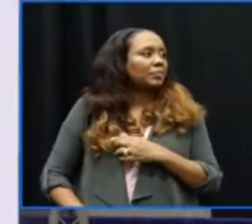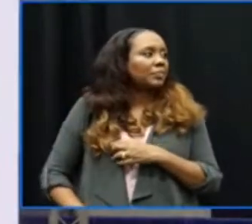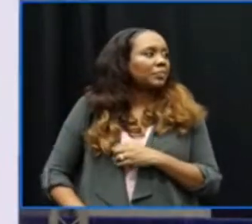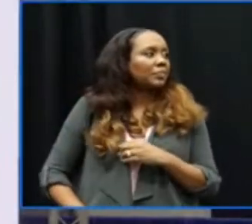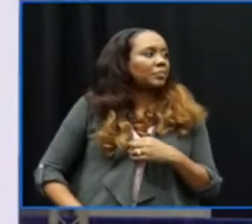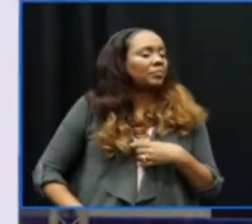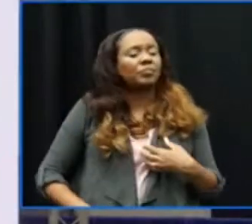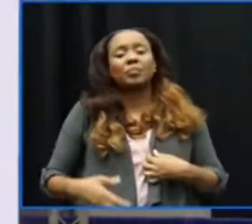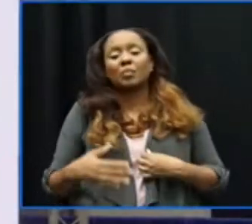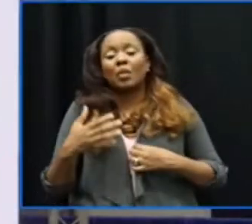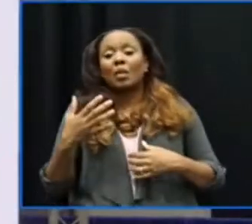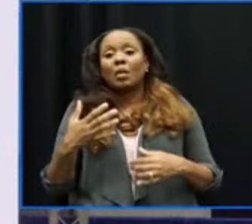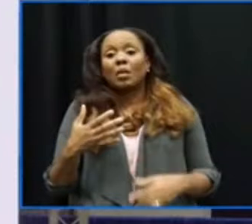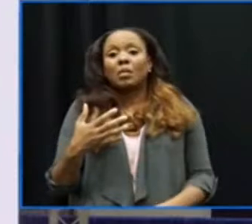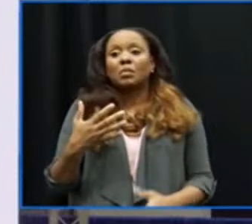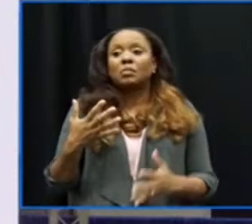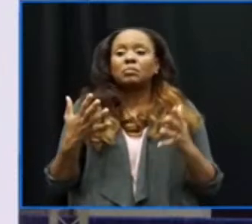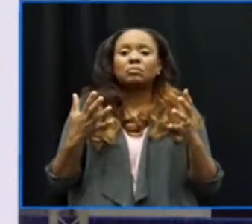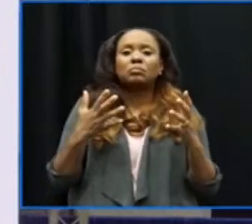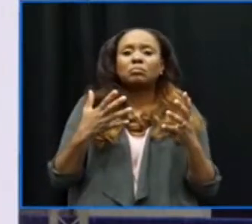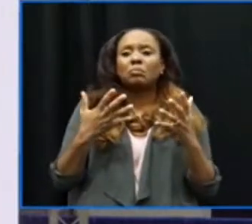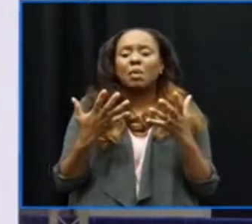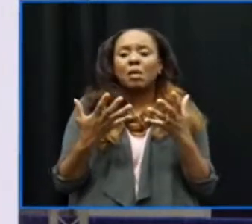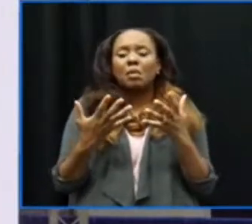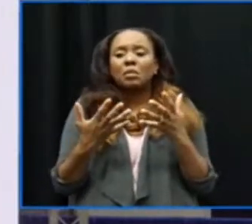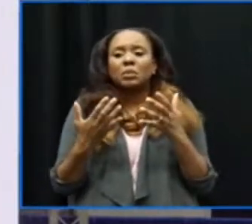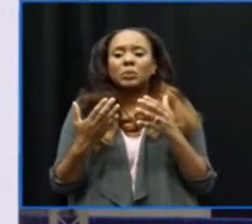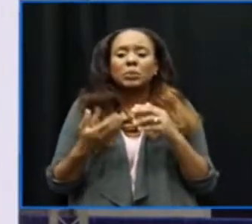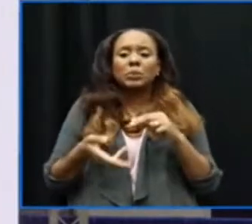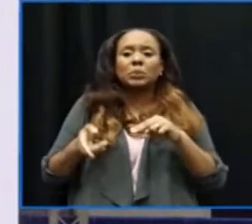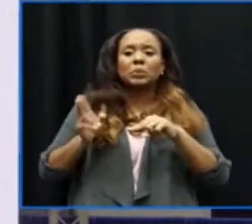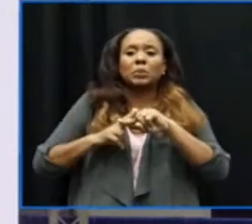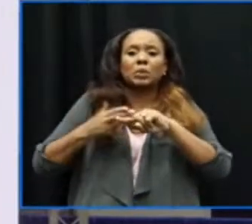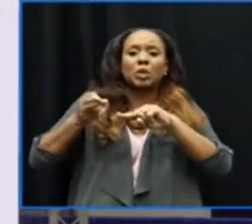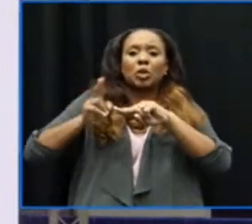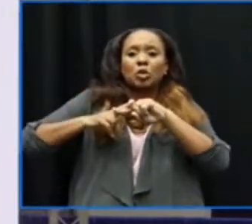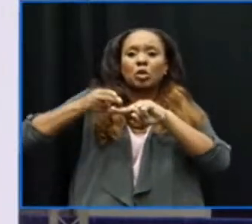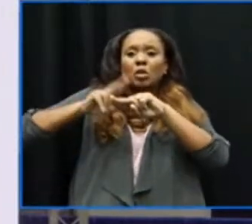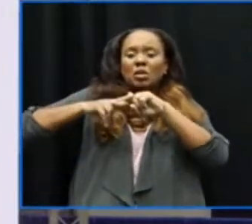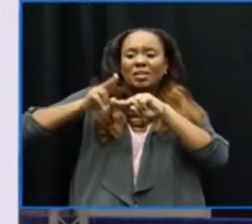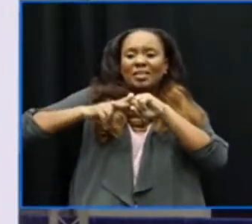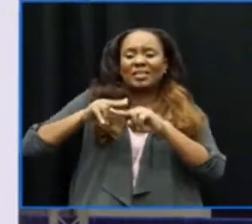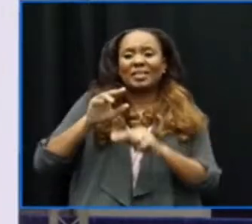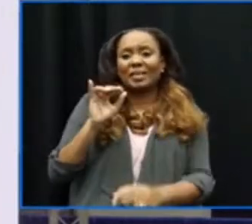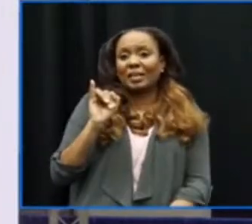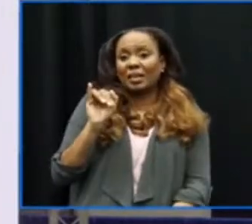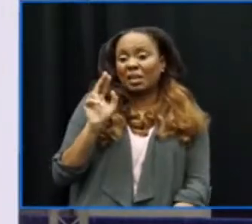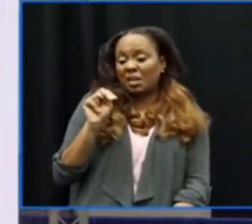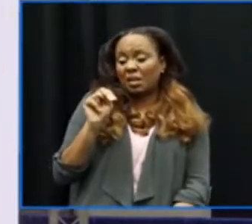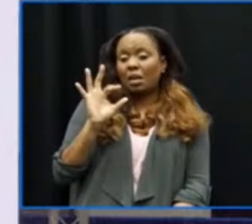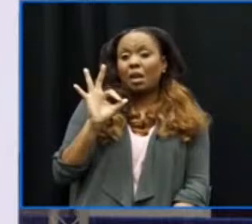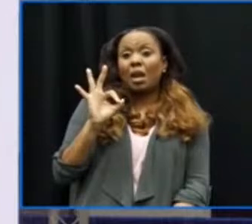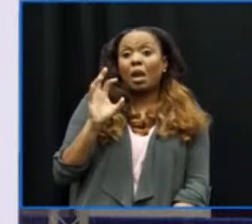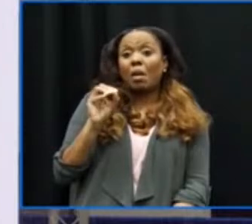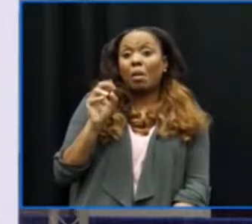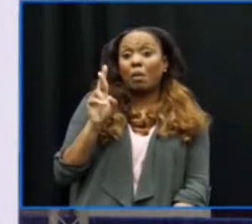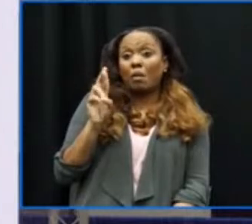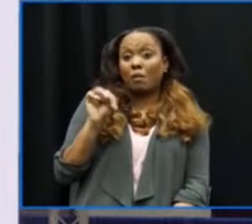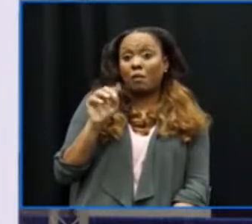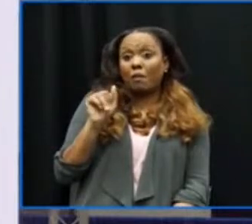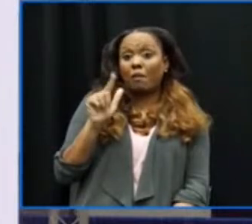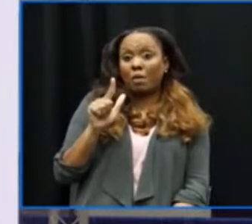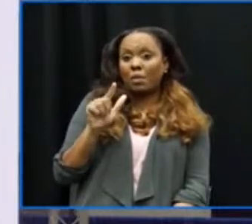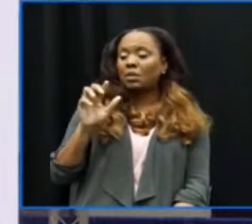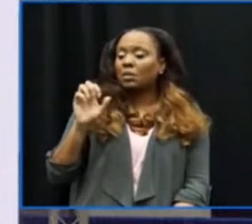The trend of increasing informal sector participation is there. It's tough to change that. I don't think we should try and